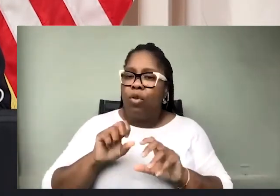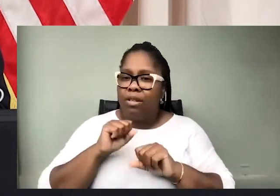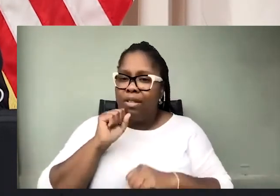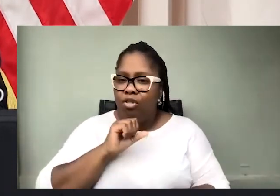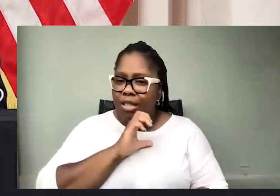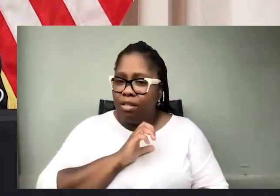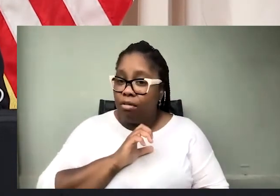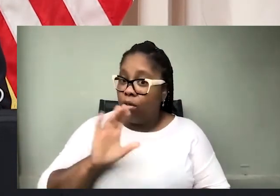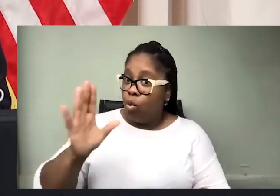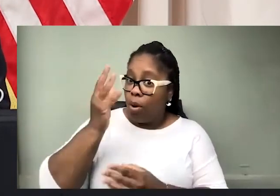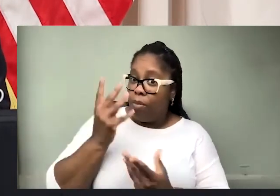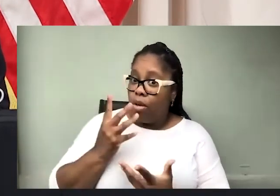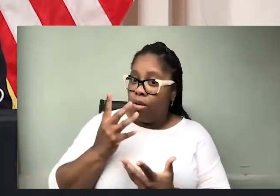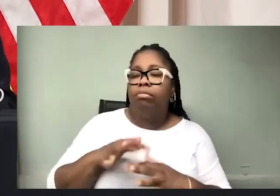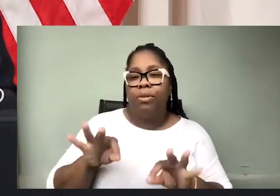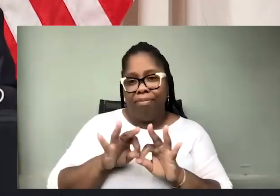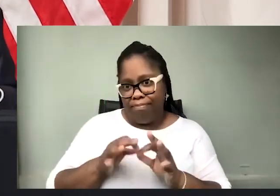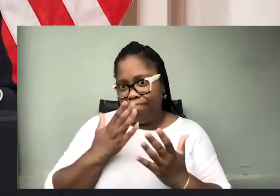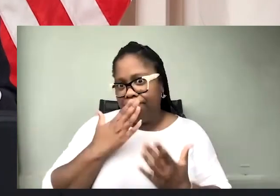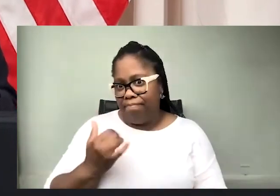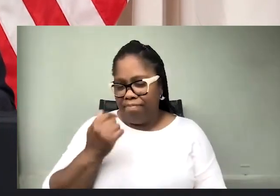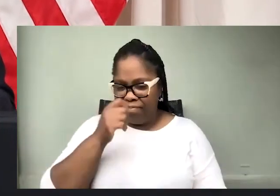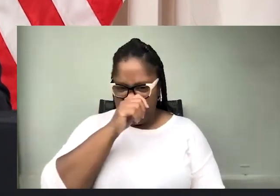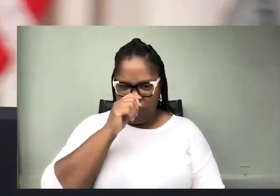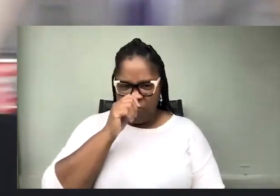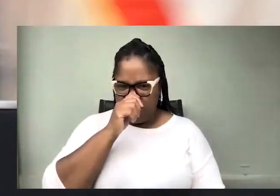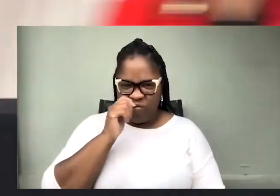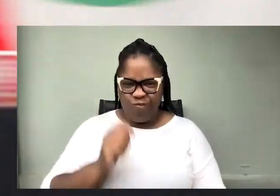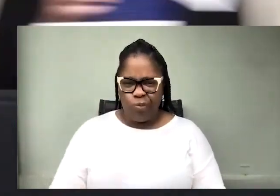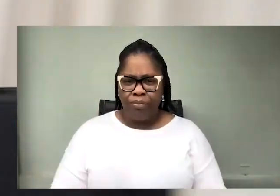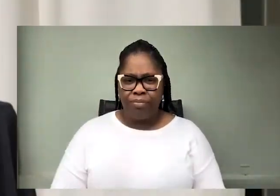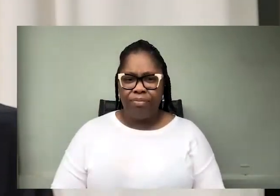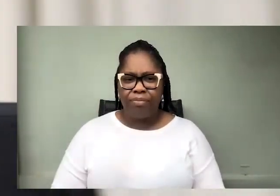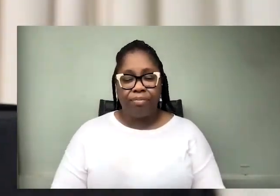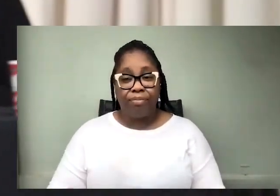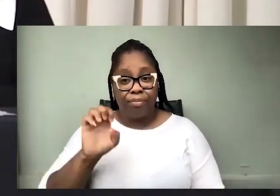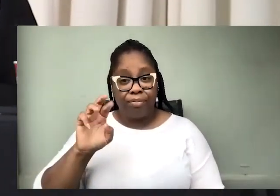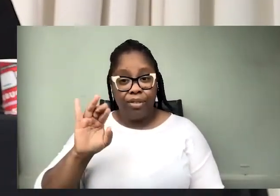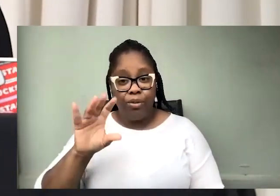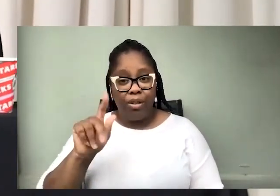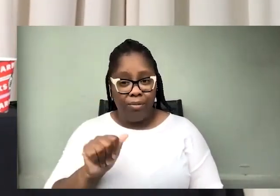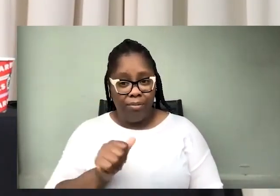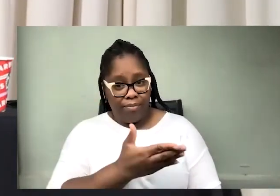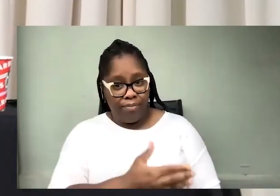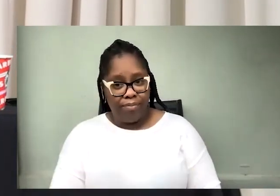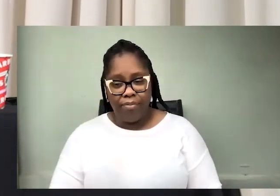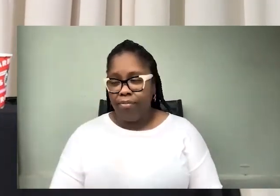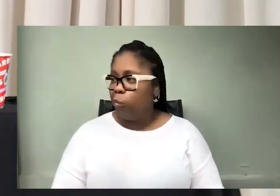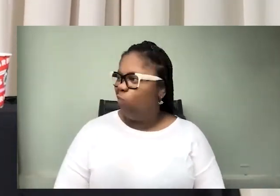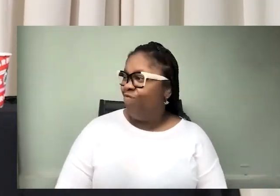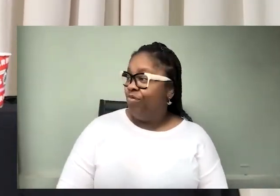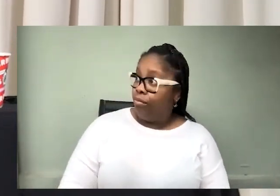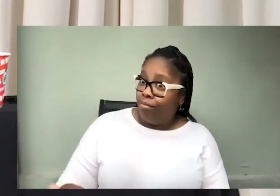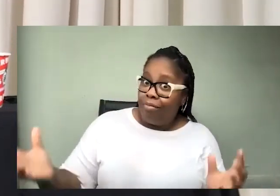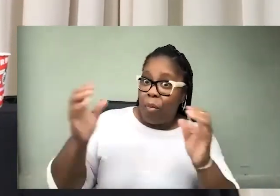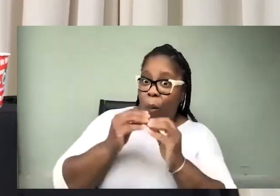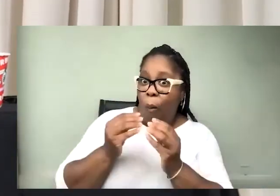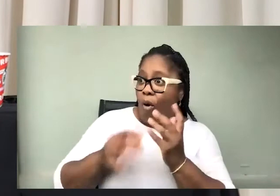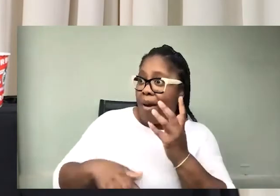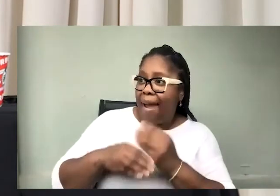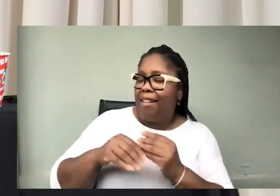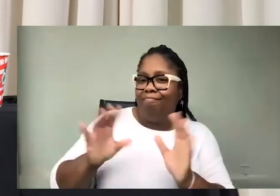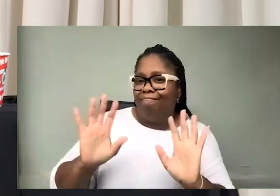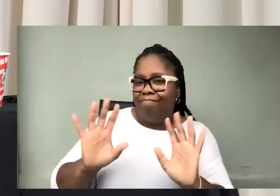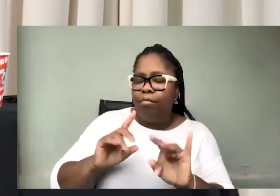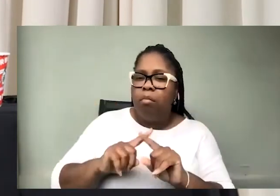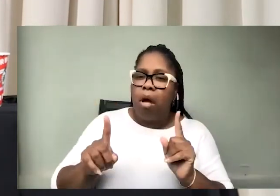critical in that endeavor. Thank you. Oh, thank you. Ericka. Not much more to add. I just would like to share